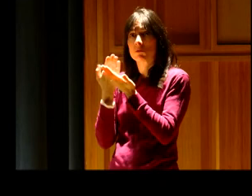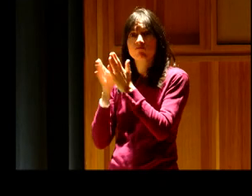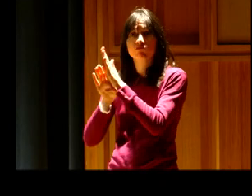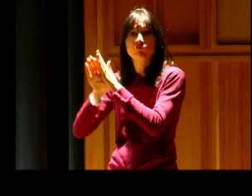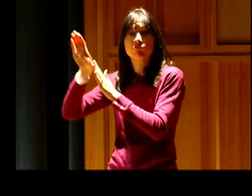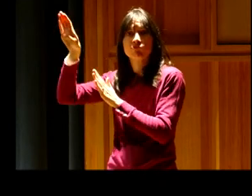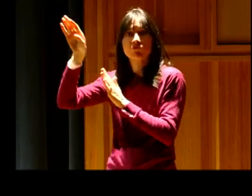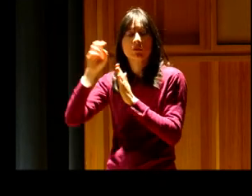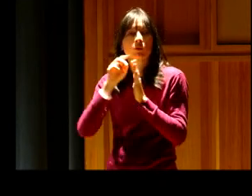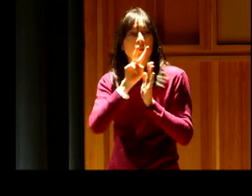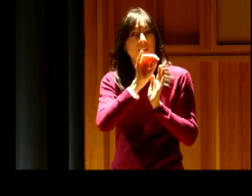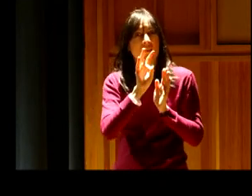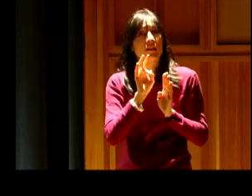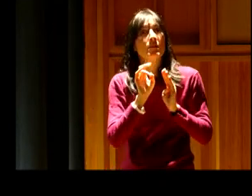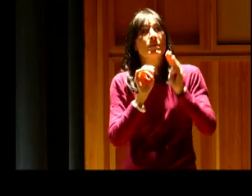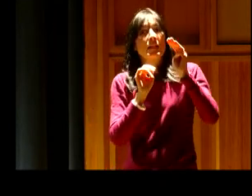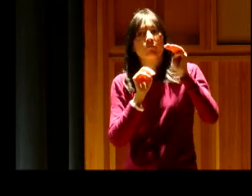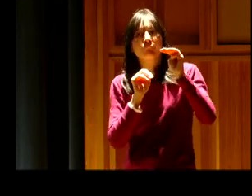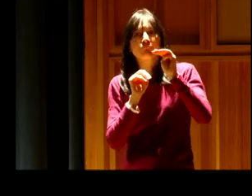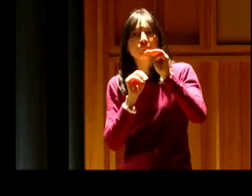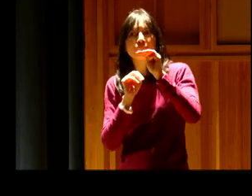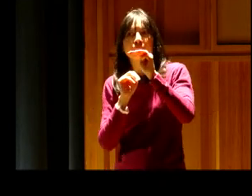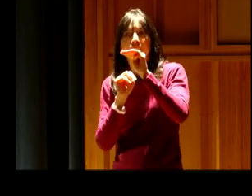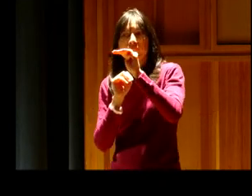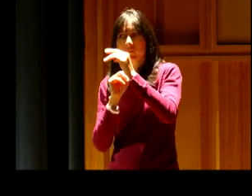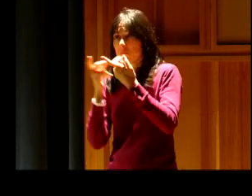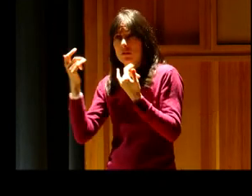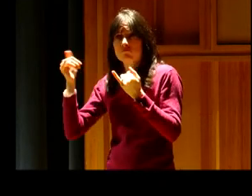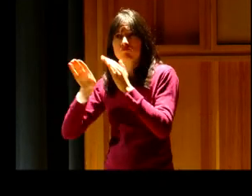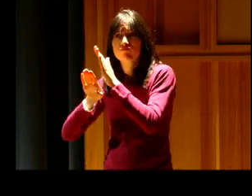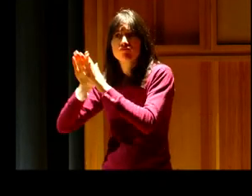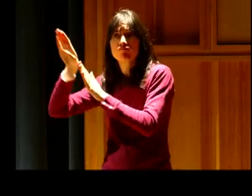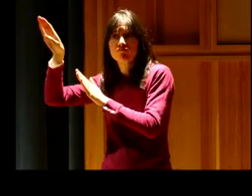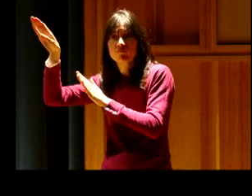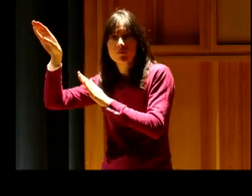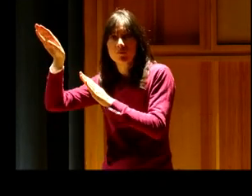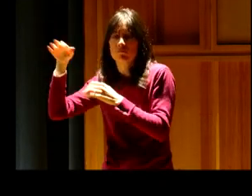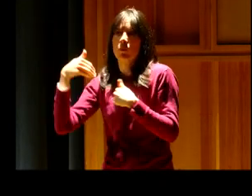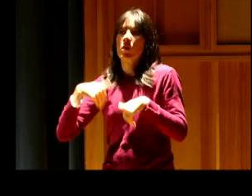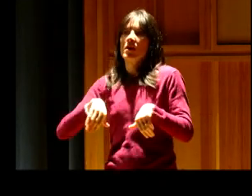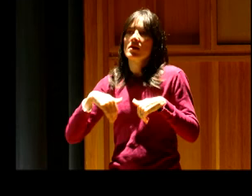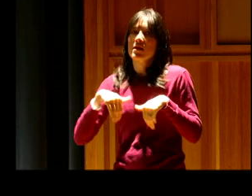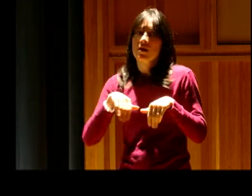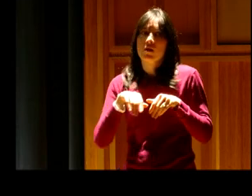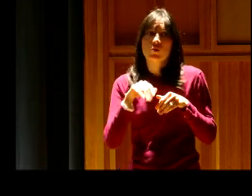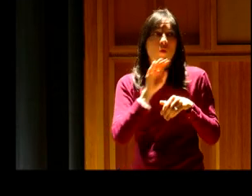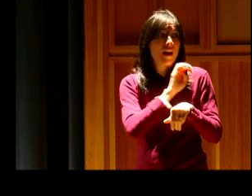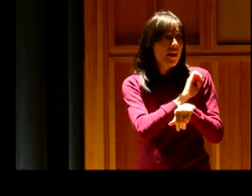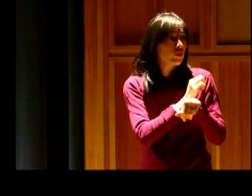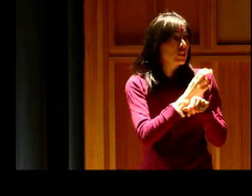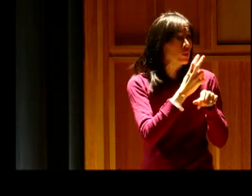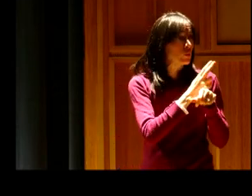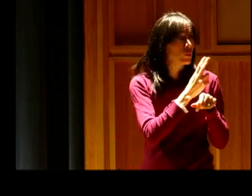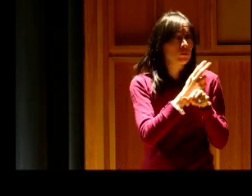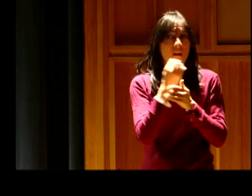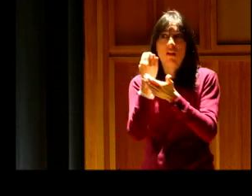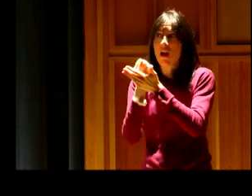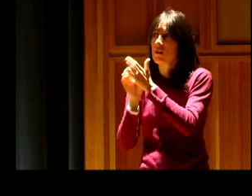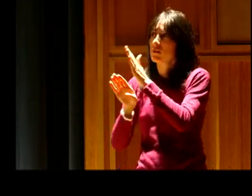is a very significant achievement that we've been able to decouple energy use from economic